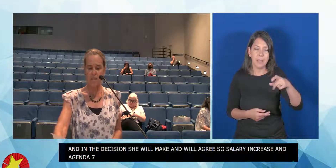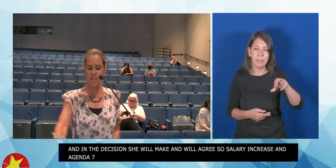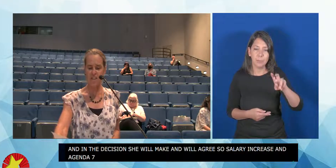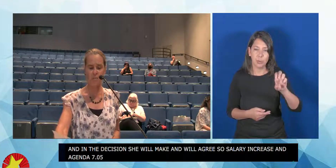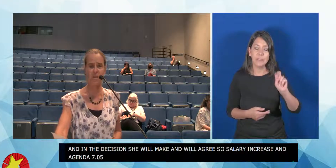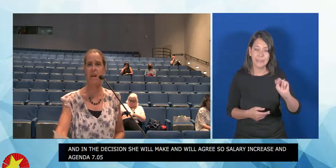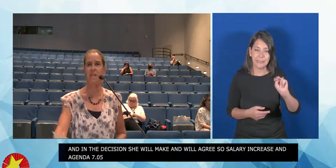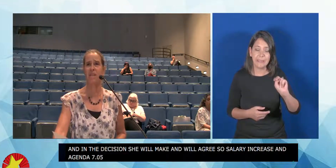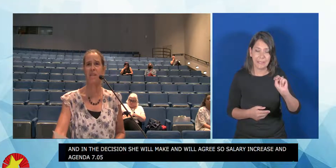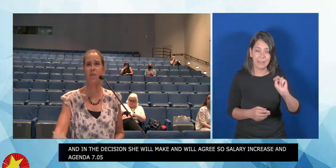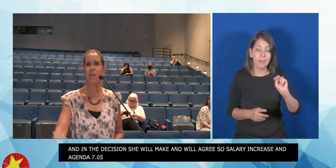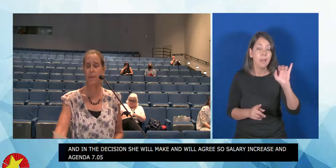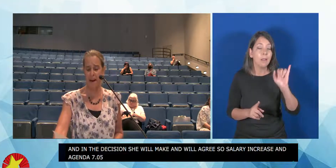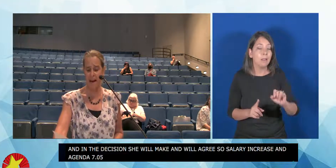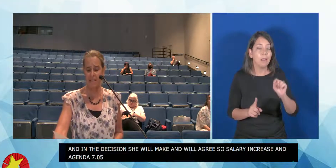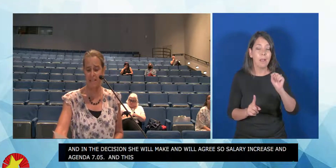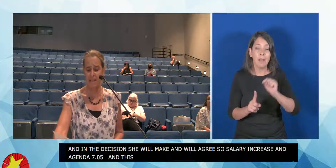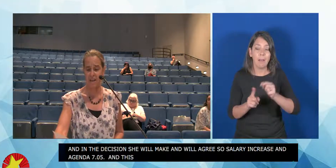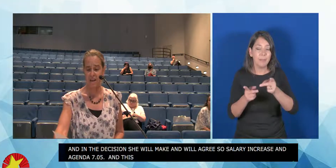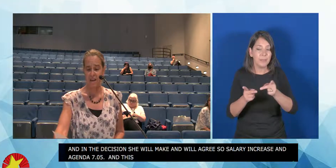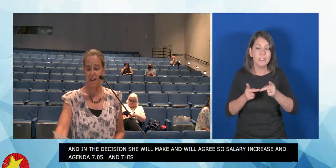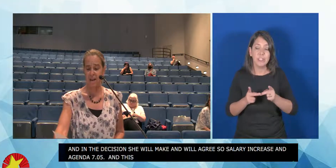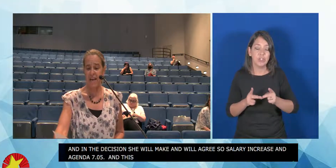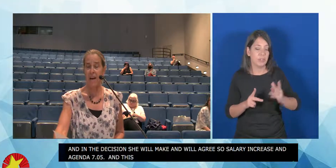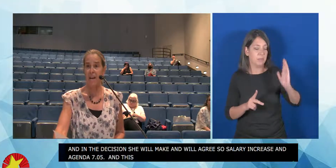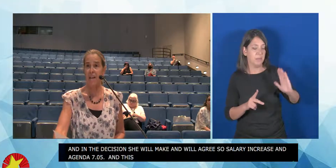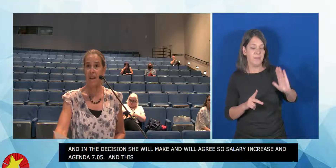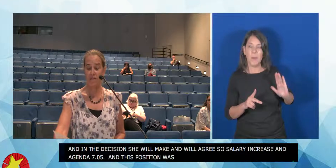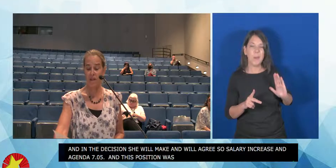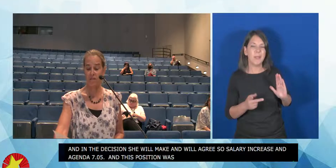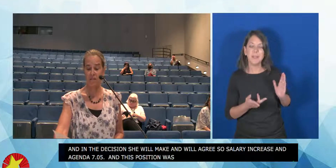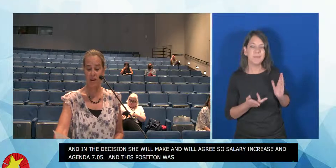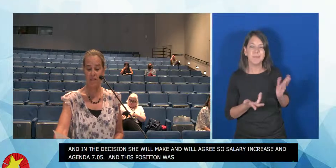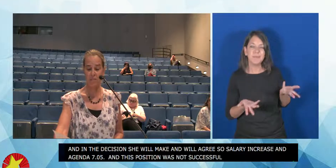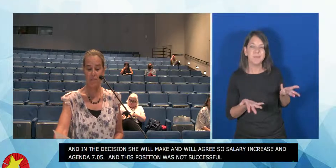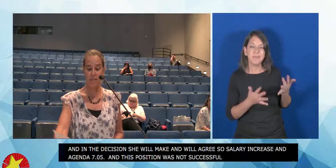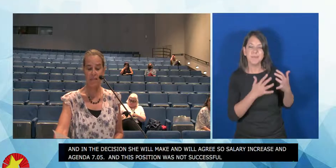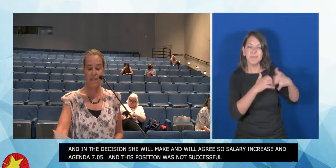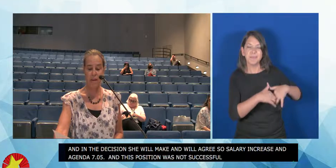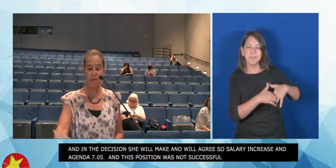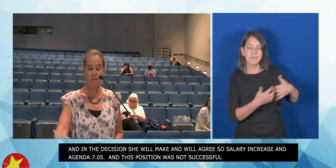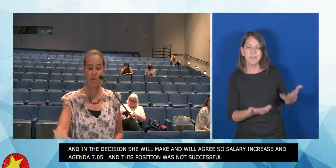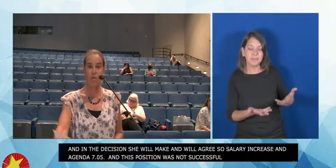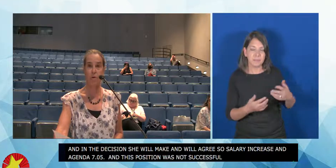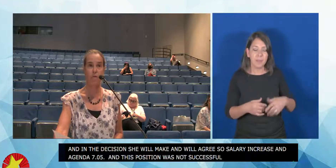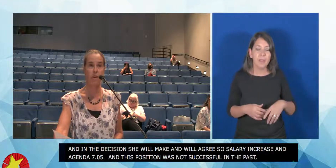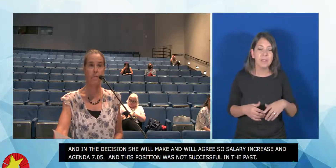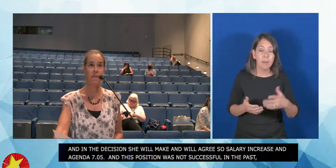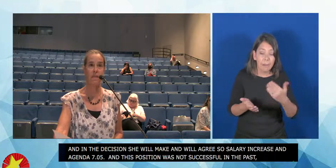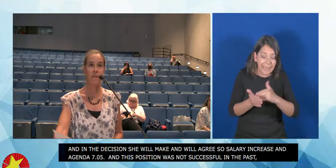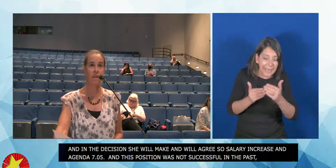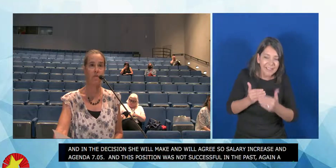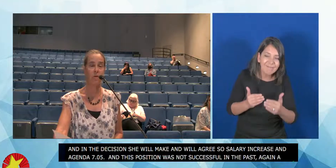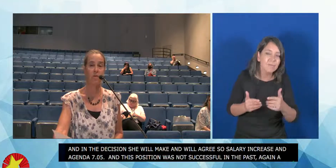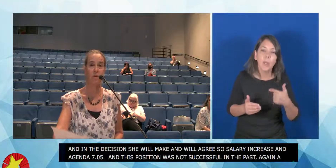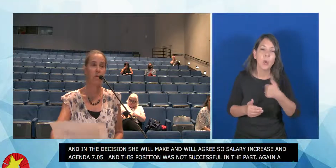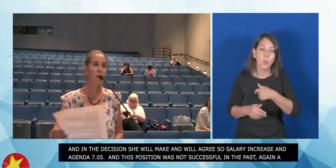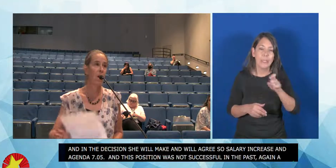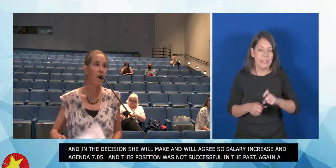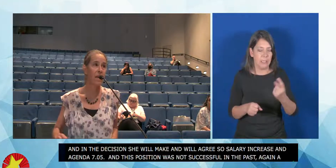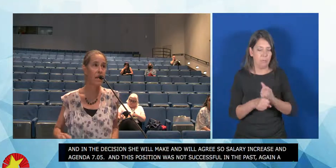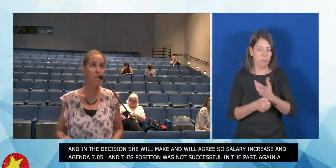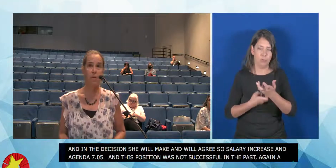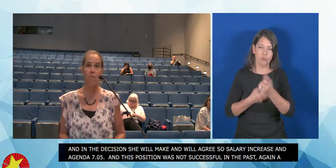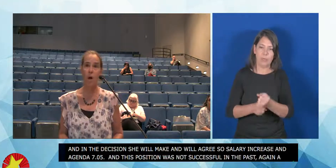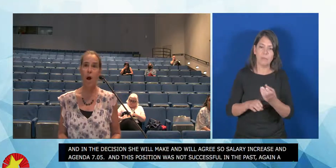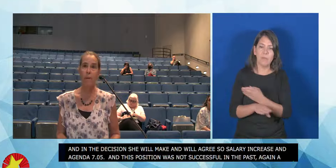This position was not successful in the past. Again, a level of trust must be established in order for it to be successful.